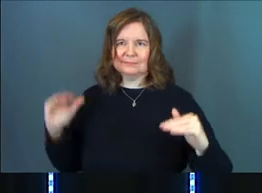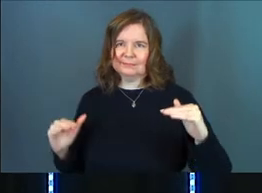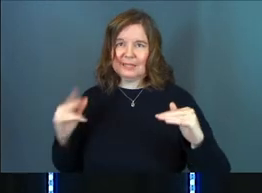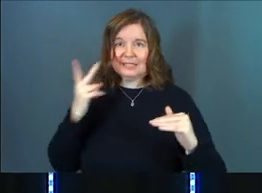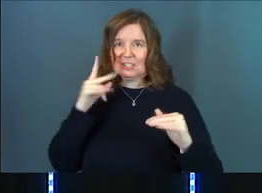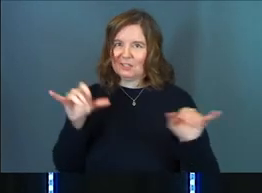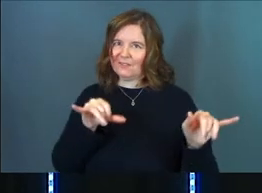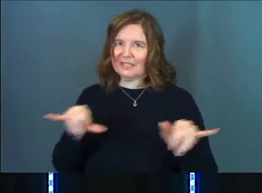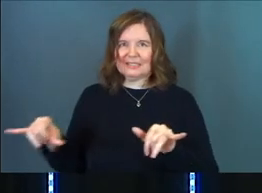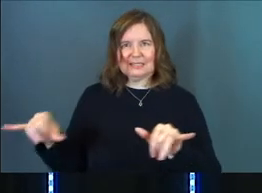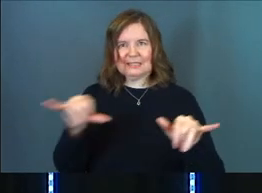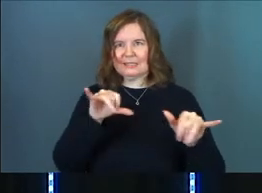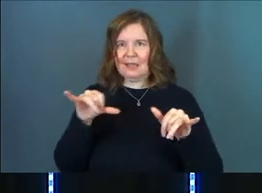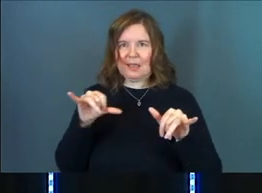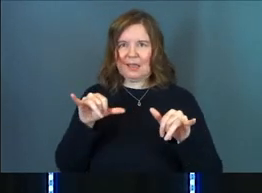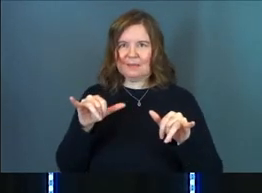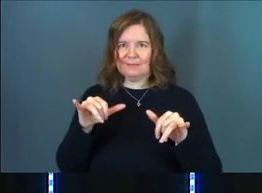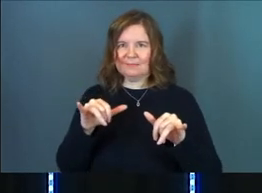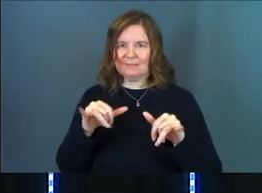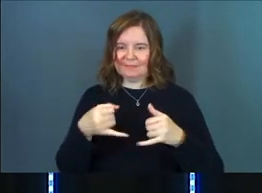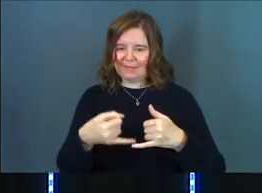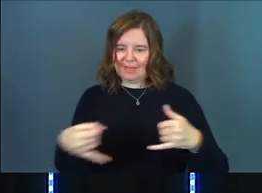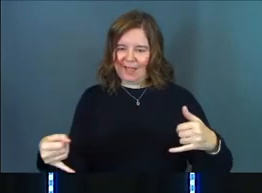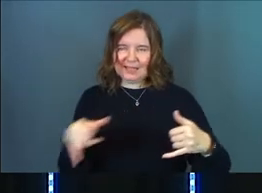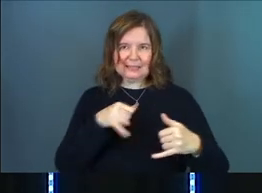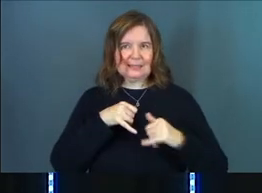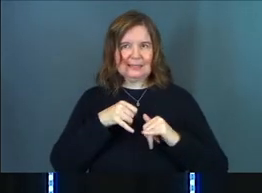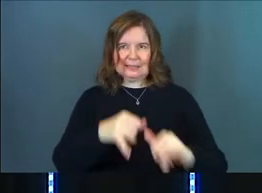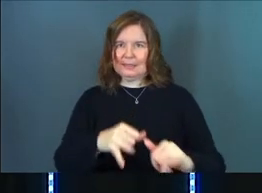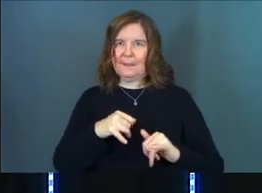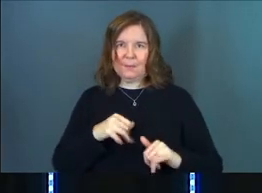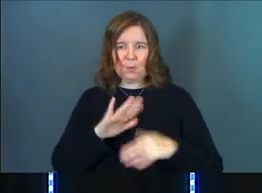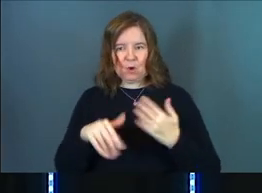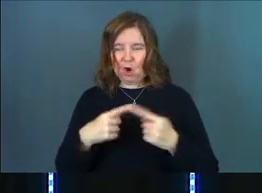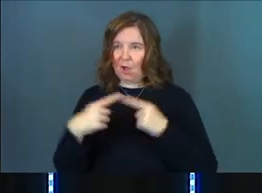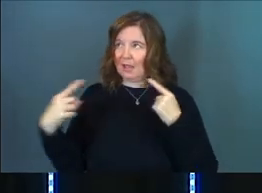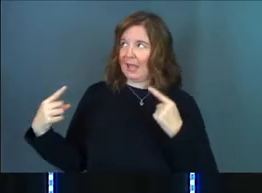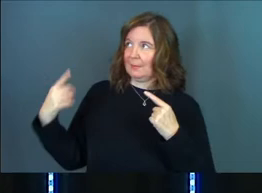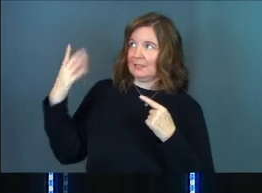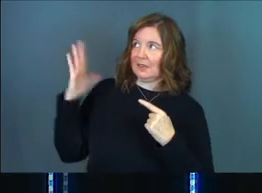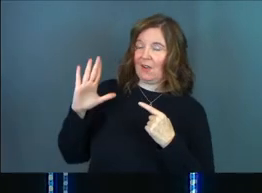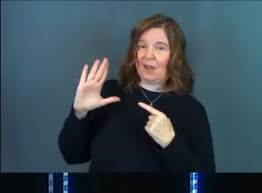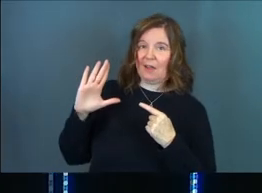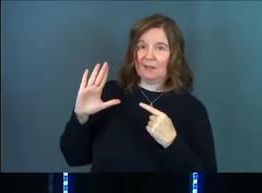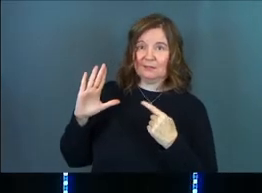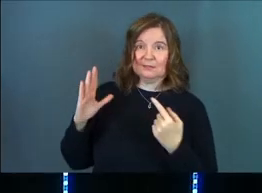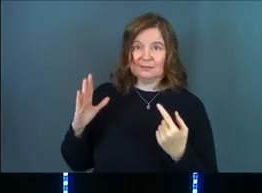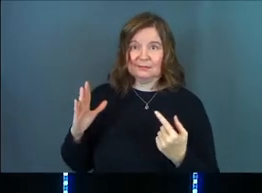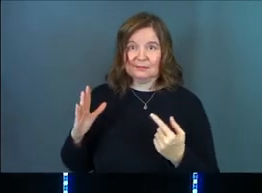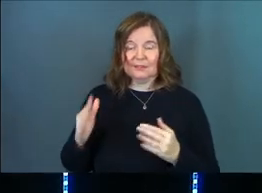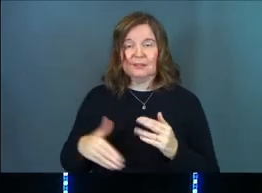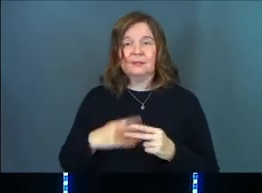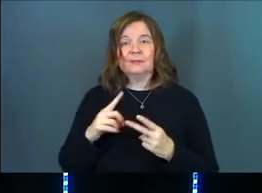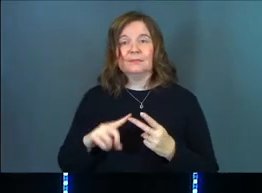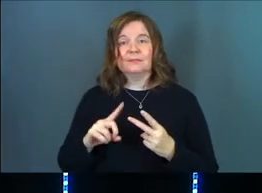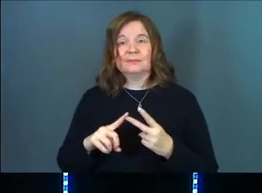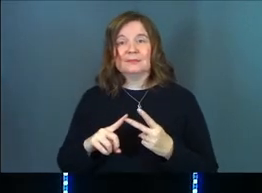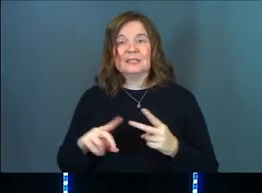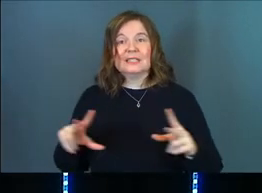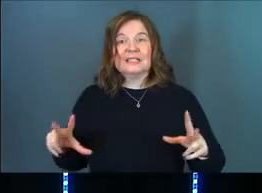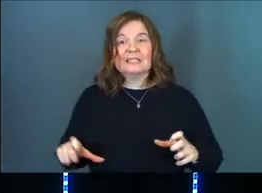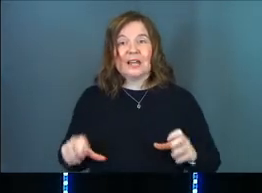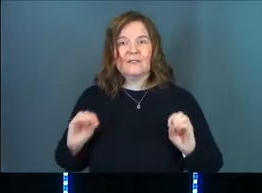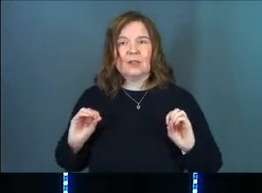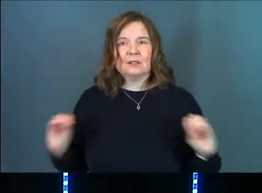see ourselves on the same side of the line that we're all enemies of God. Get humbled. Next one, you get